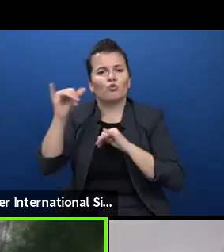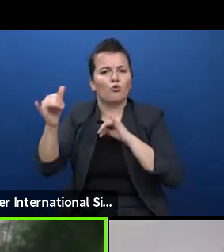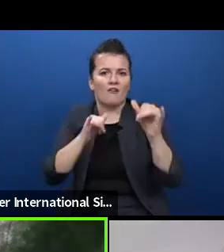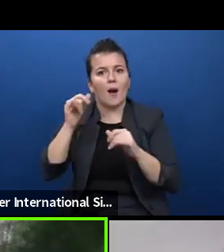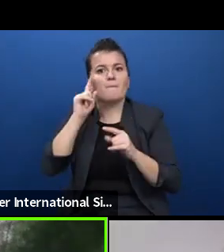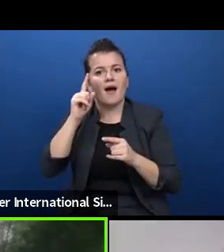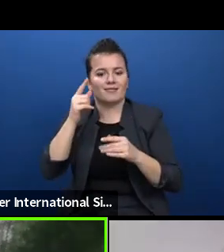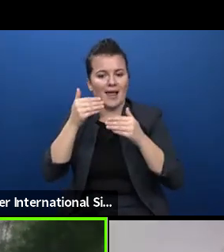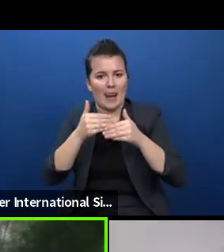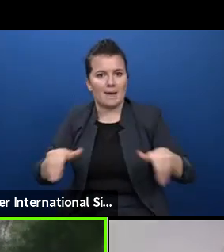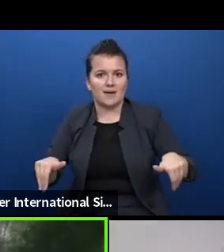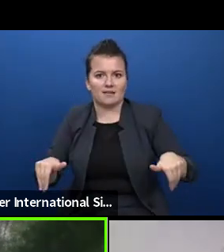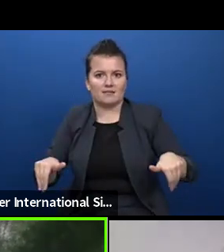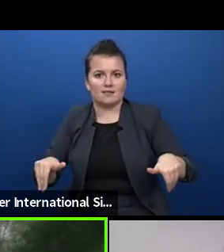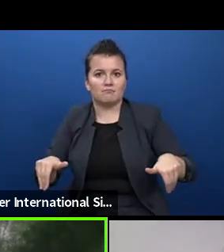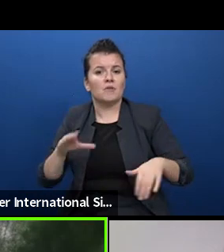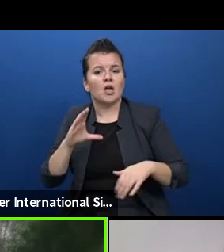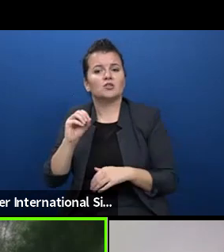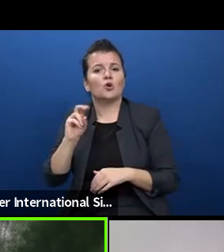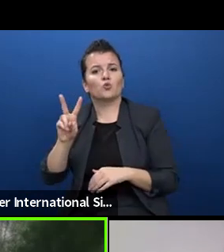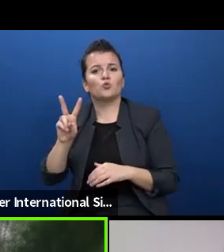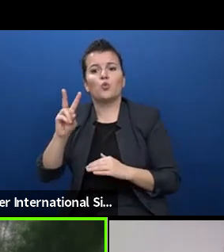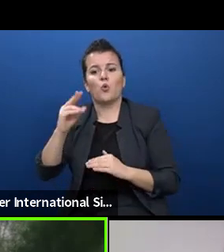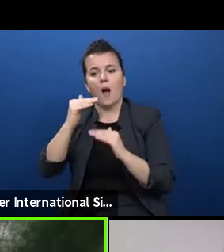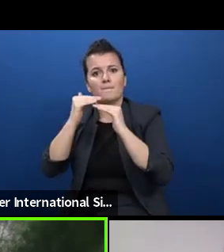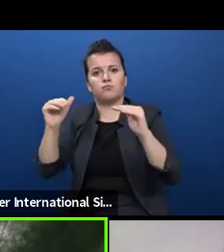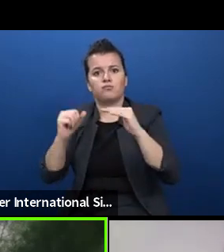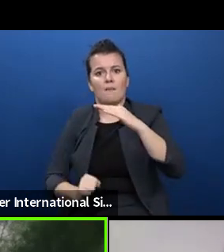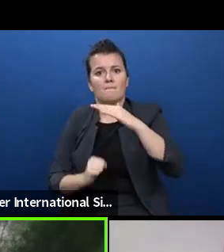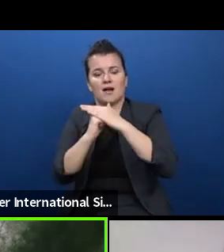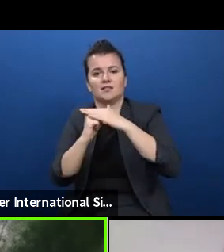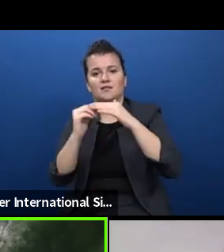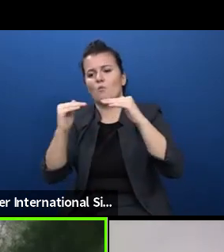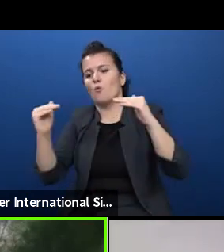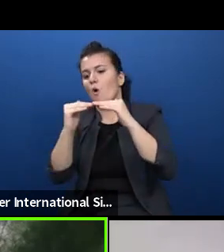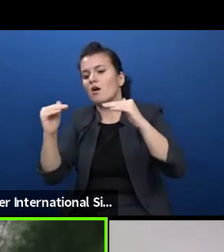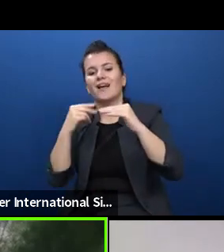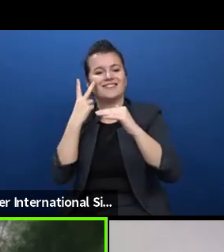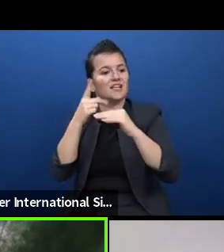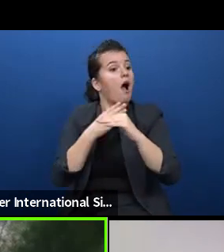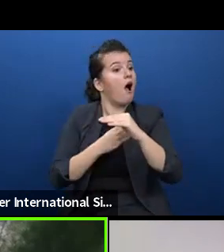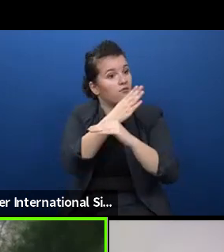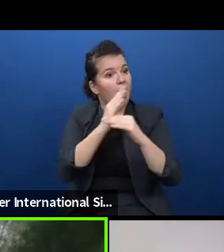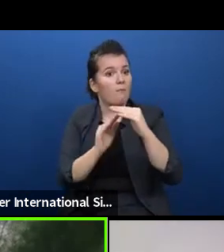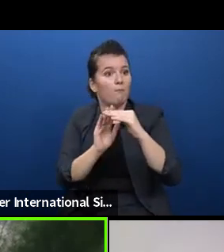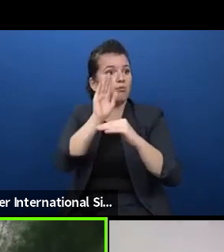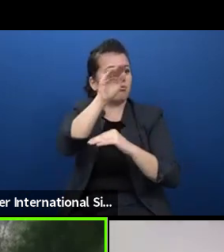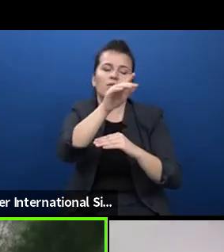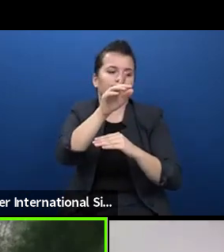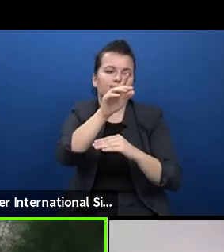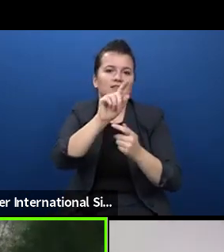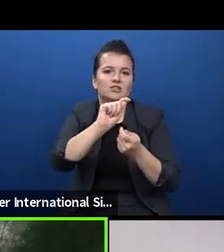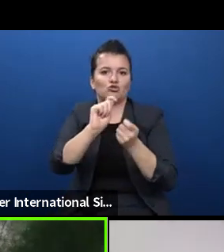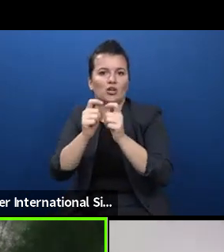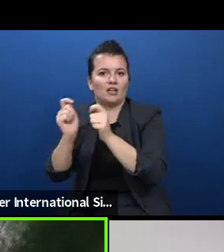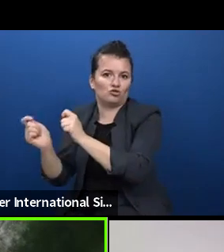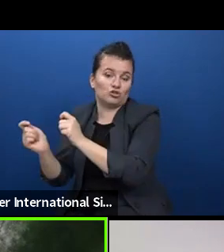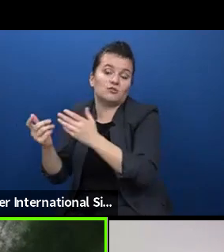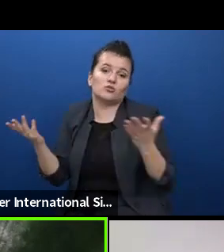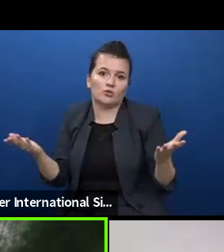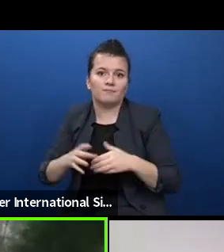limits, which speaks to my my final concluding point, which is that really it was made by by Christos